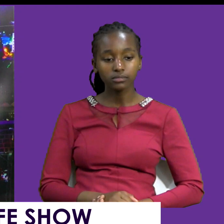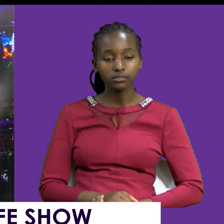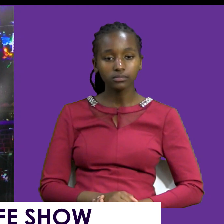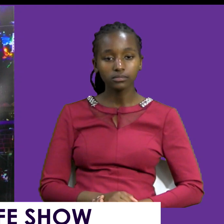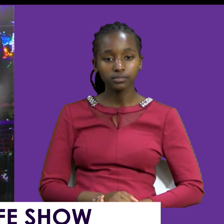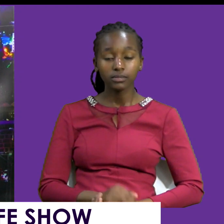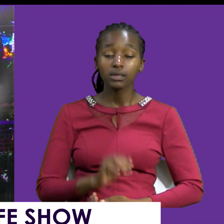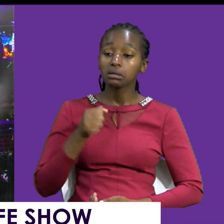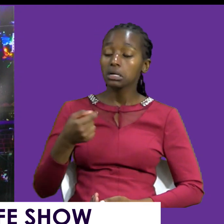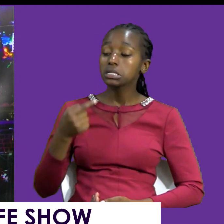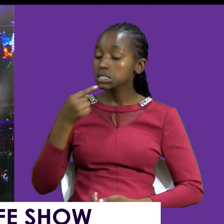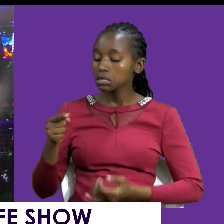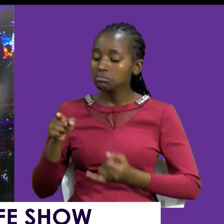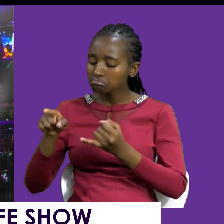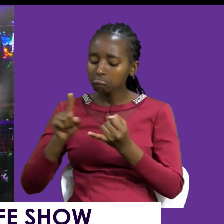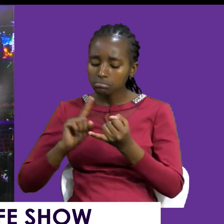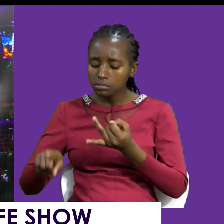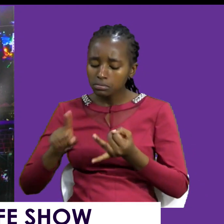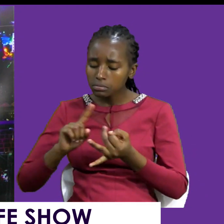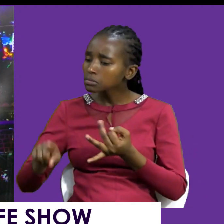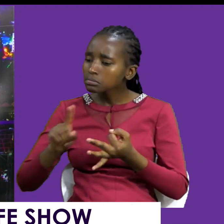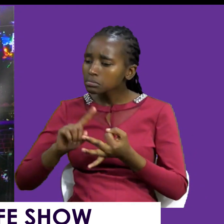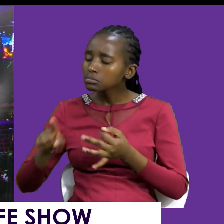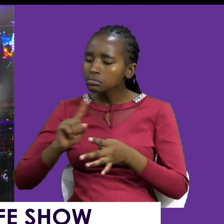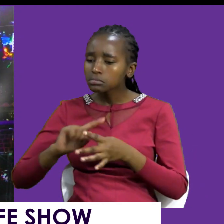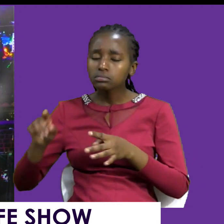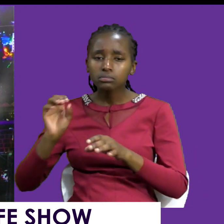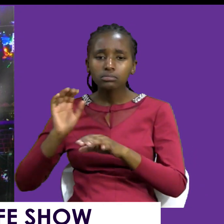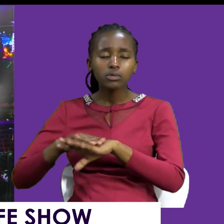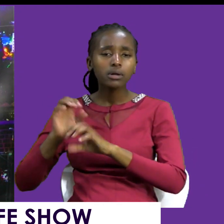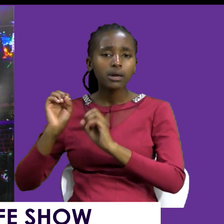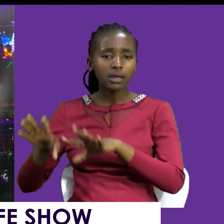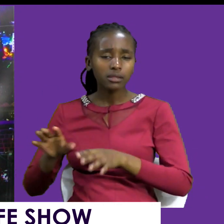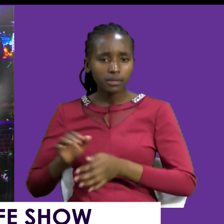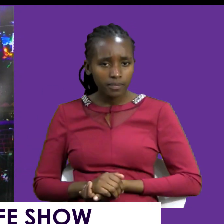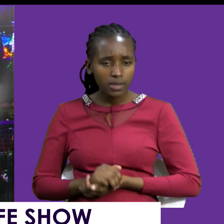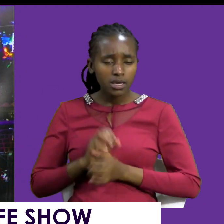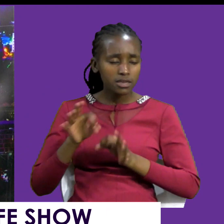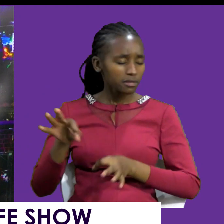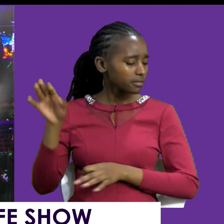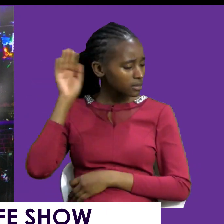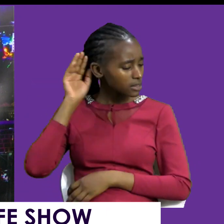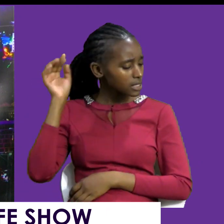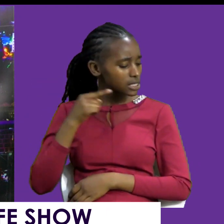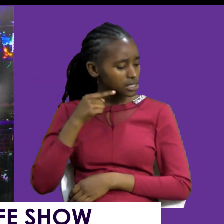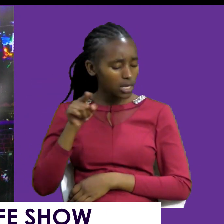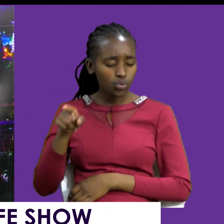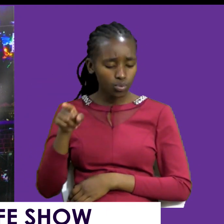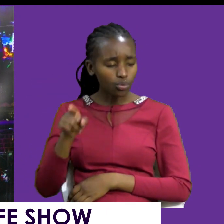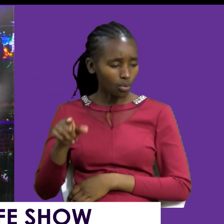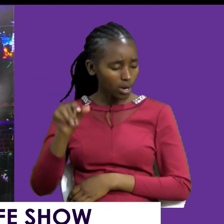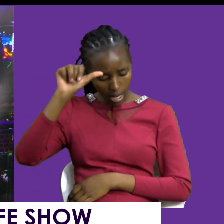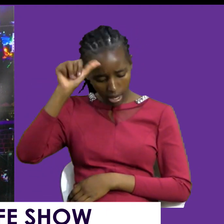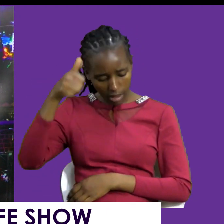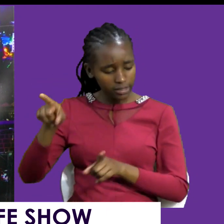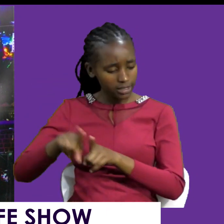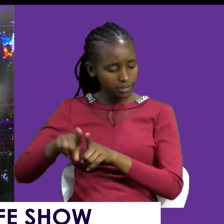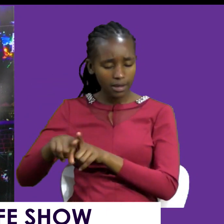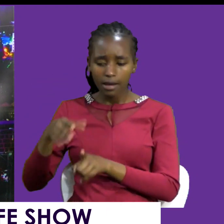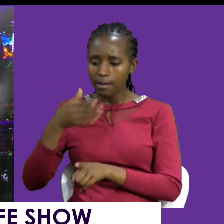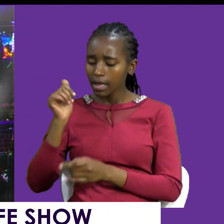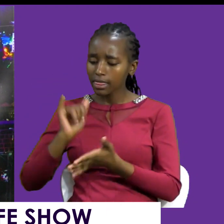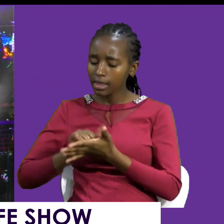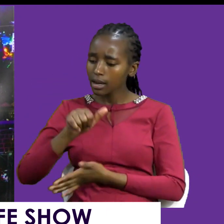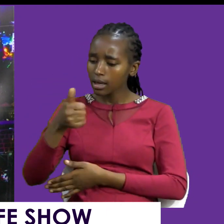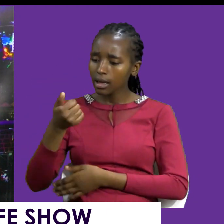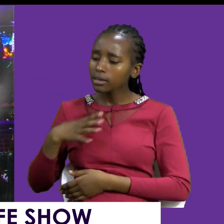this way and that way and that way and that way. So you sound wiser, you sound the clever one, you sound like you're a bit,